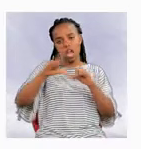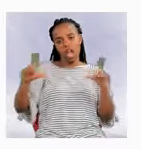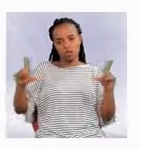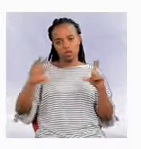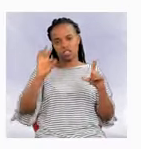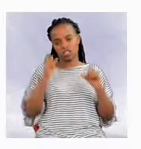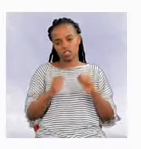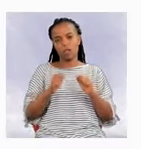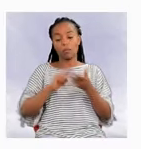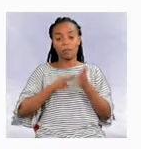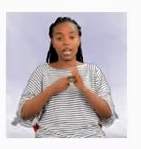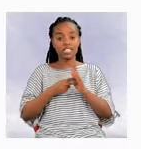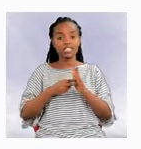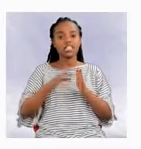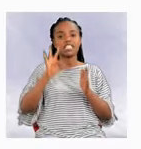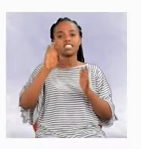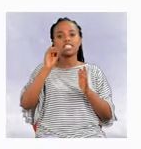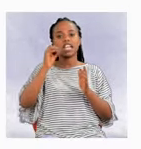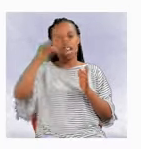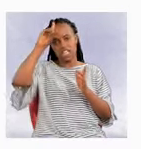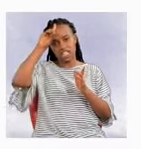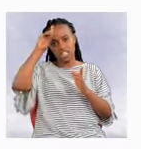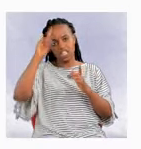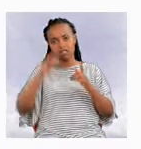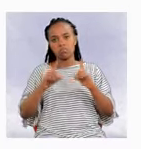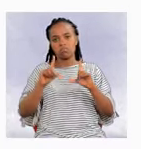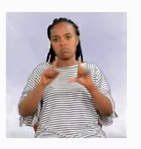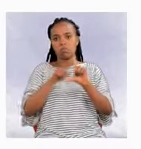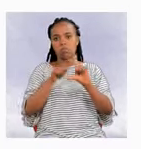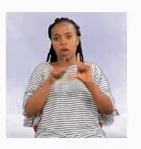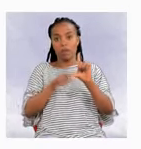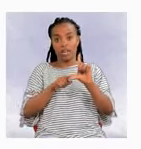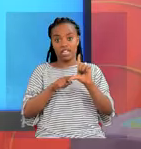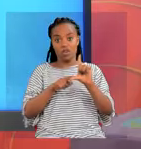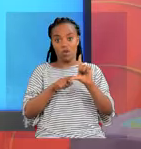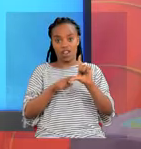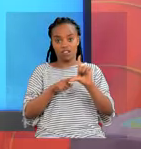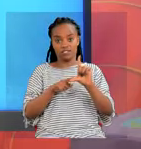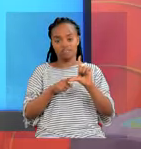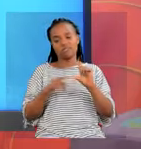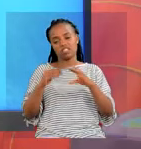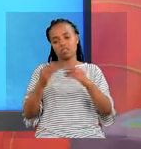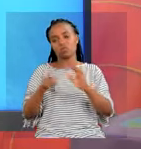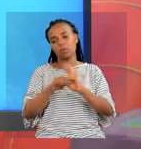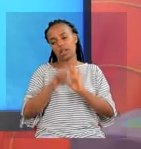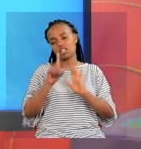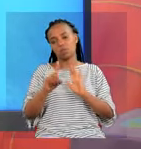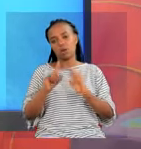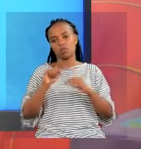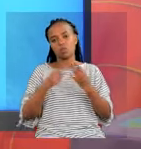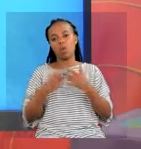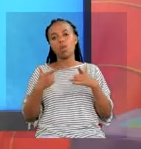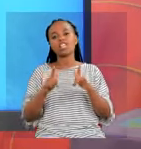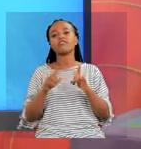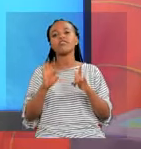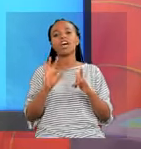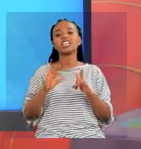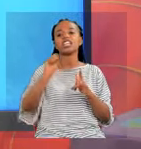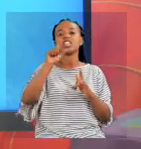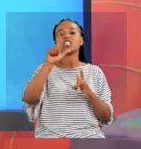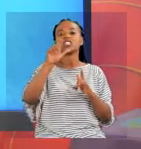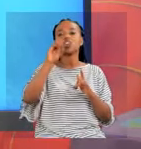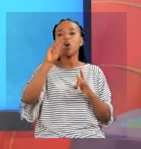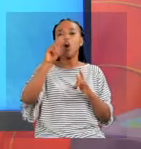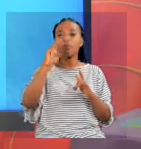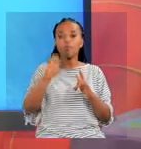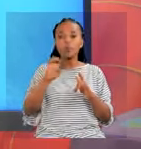Since they are perpendicular, the slope of perpendicular line gives you minus 1. So let's find the slope of the line